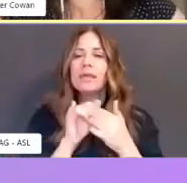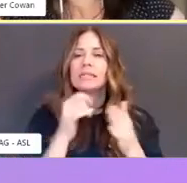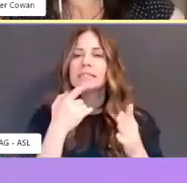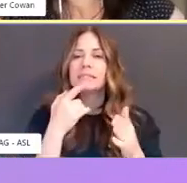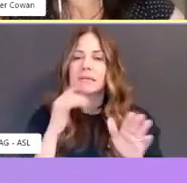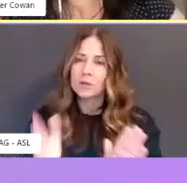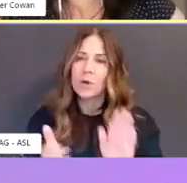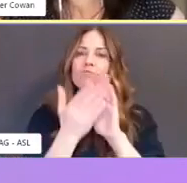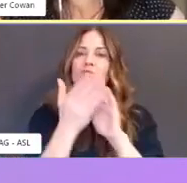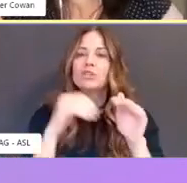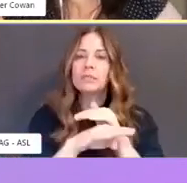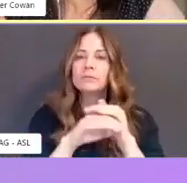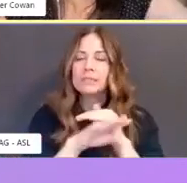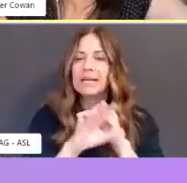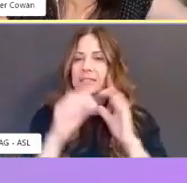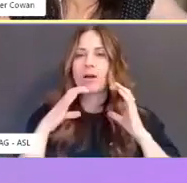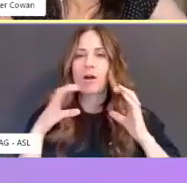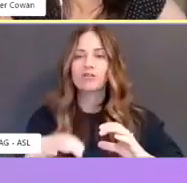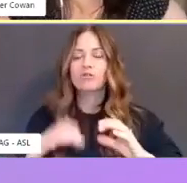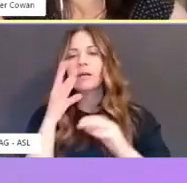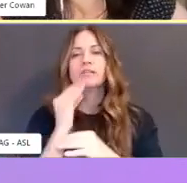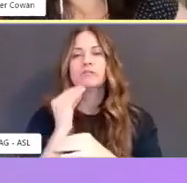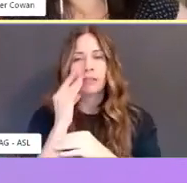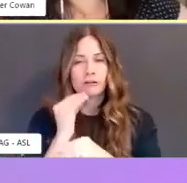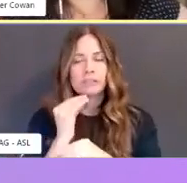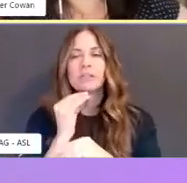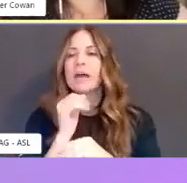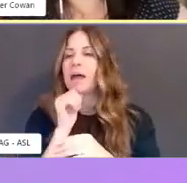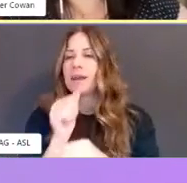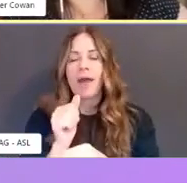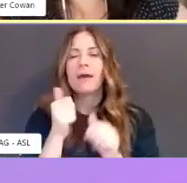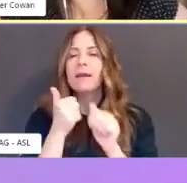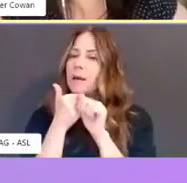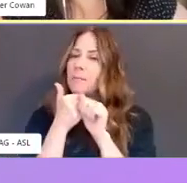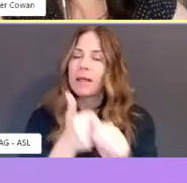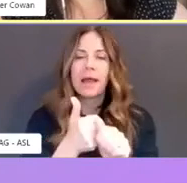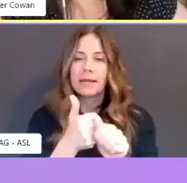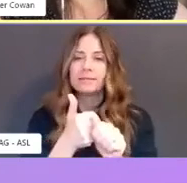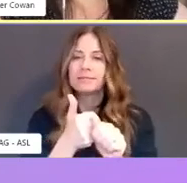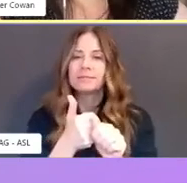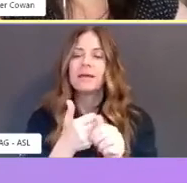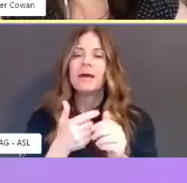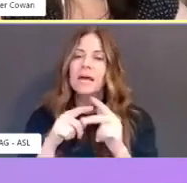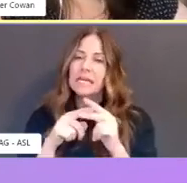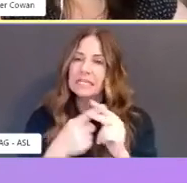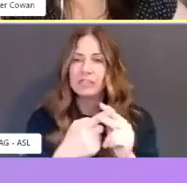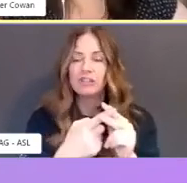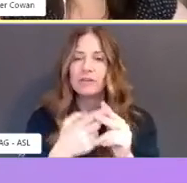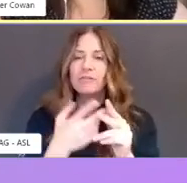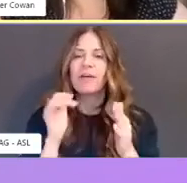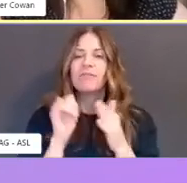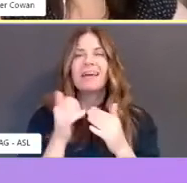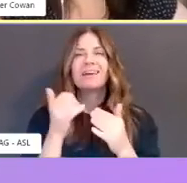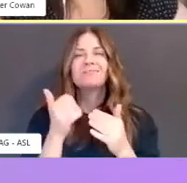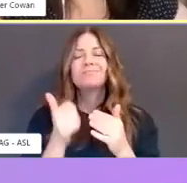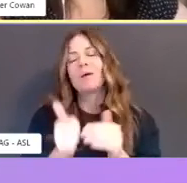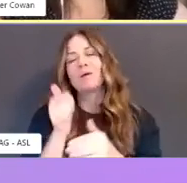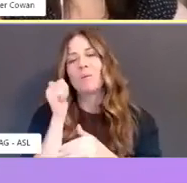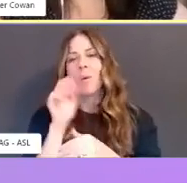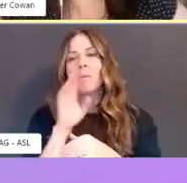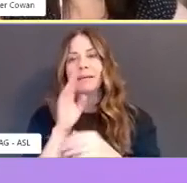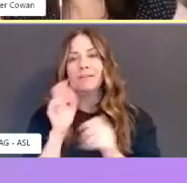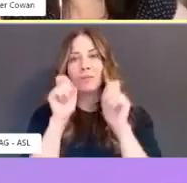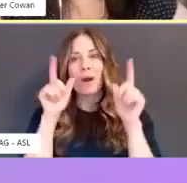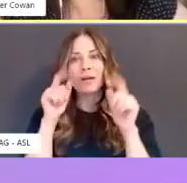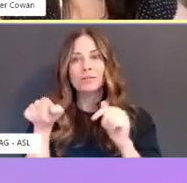approach accessibility as a customer experience imperative, not a compliance-driven initiative, which probably won't come as a